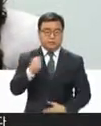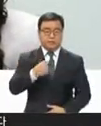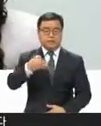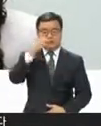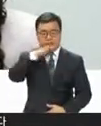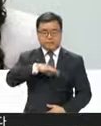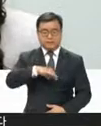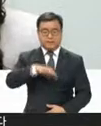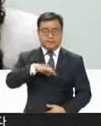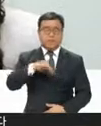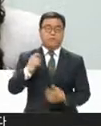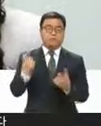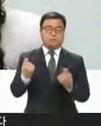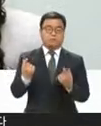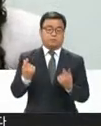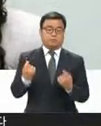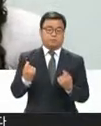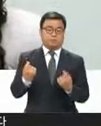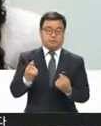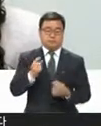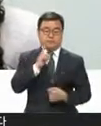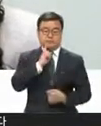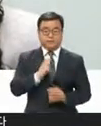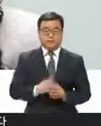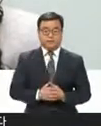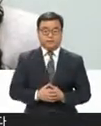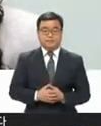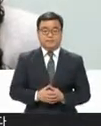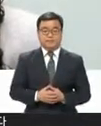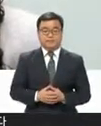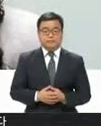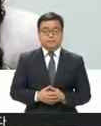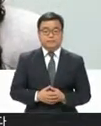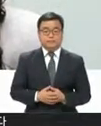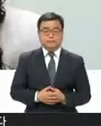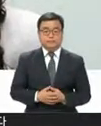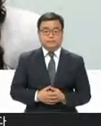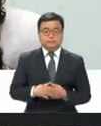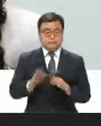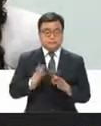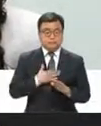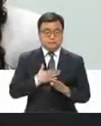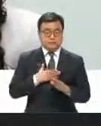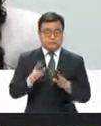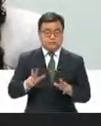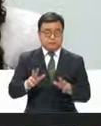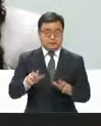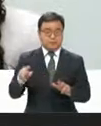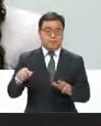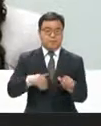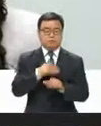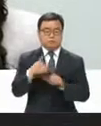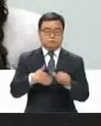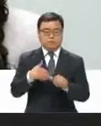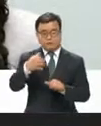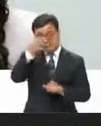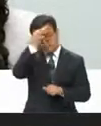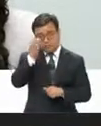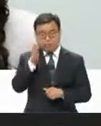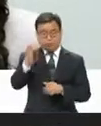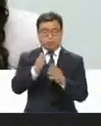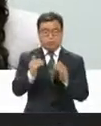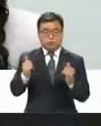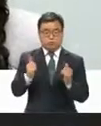the main advantage of being a student at Ryerson University. As an engineer in Ryerson, I can apply